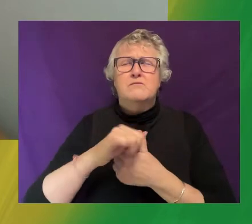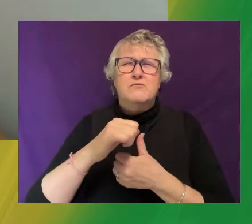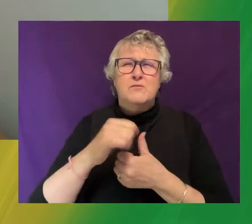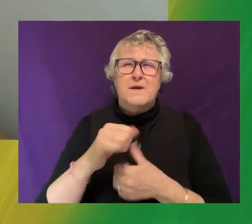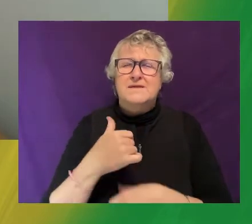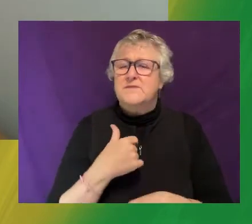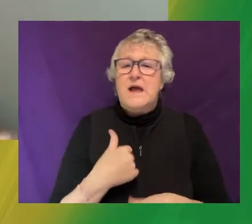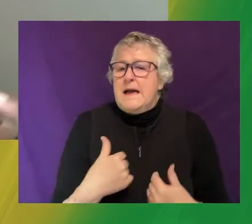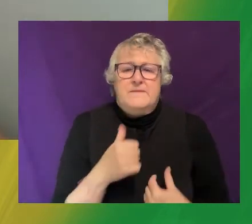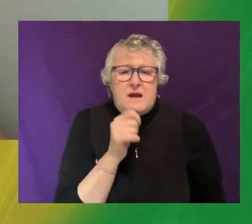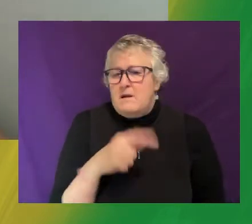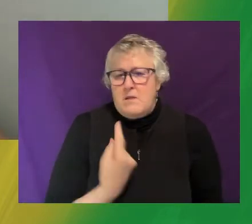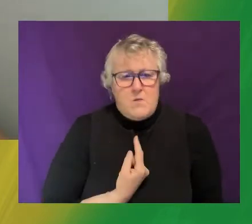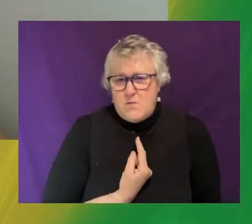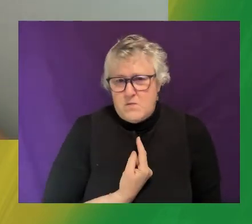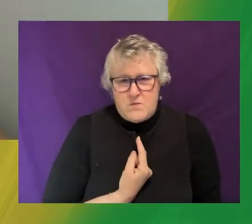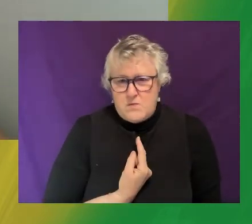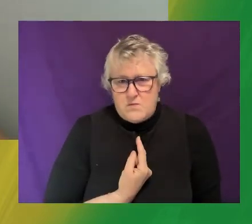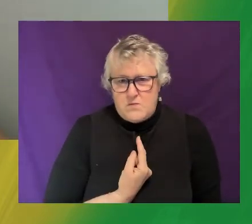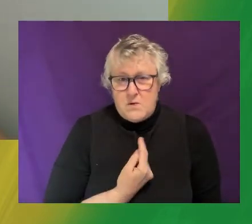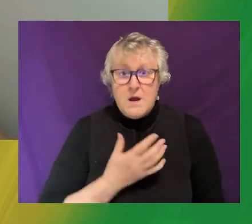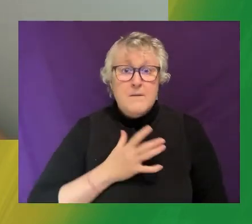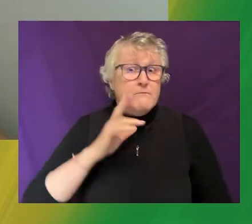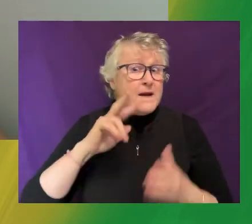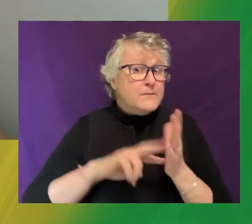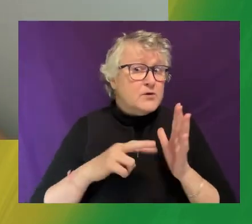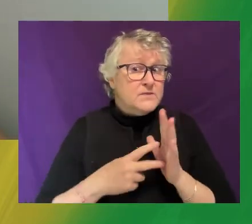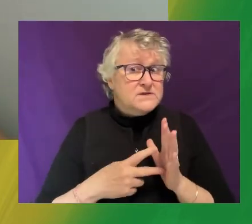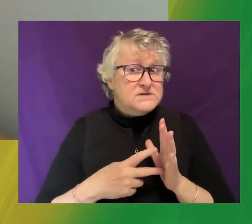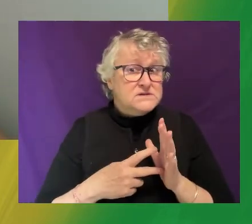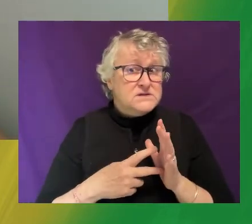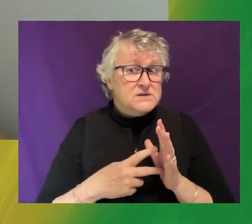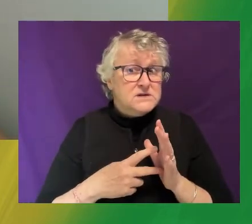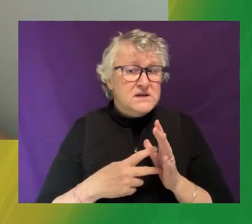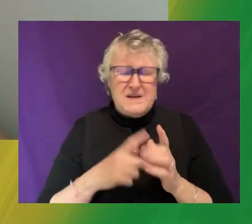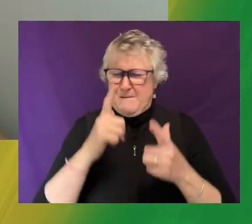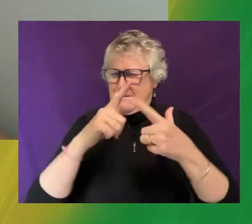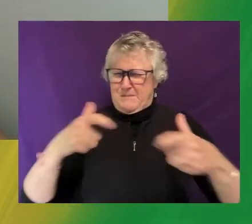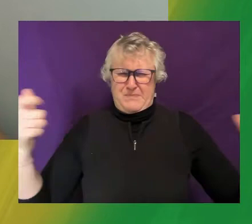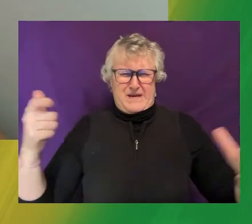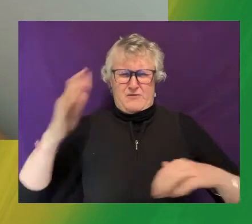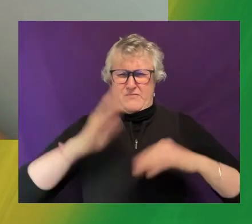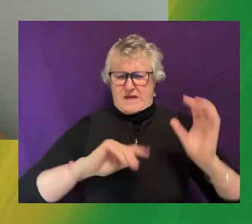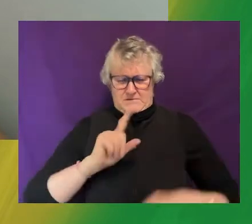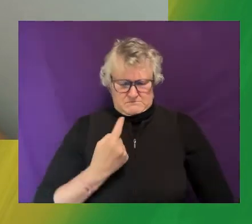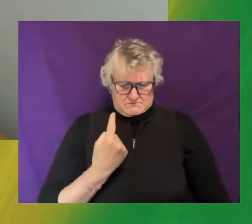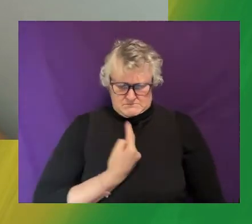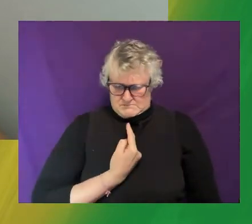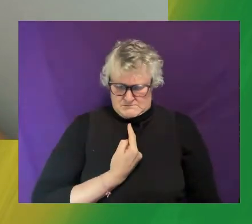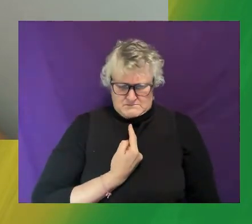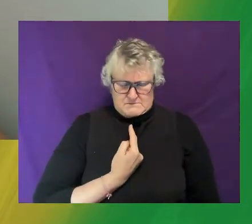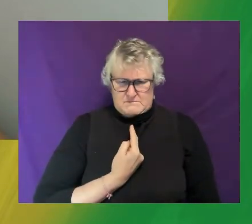alone. My purpose is greater than me, myself, or I.